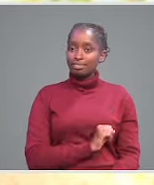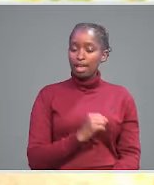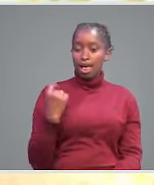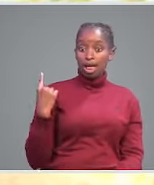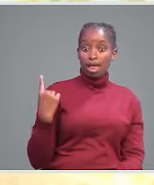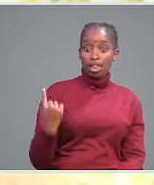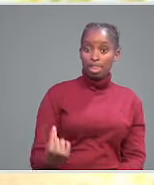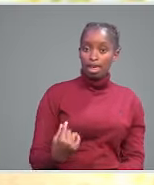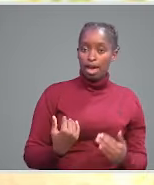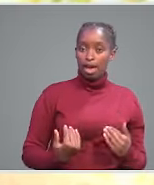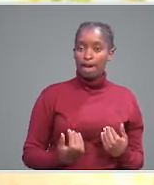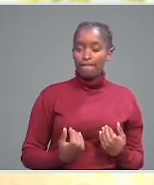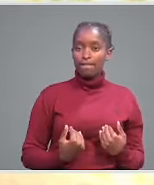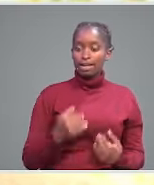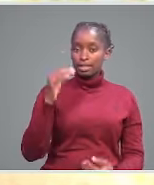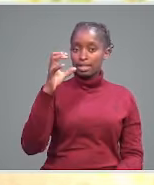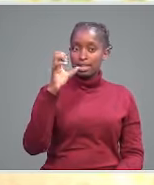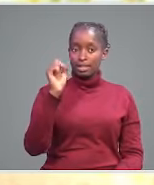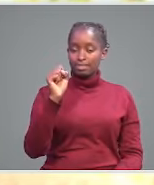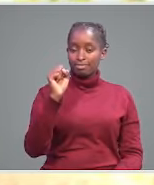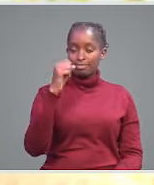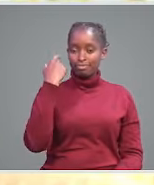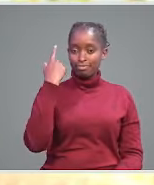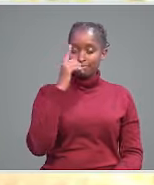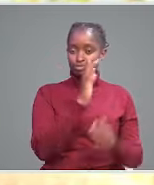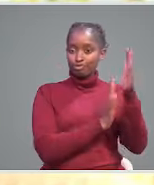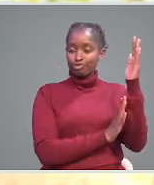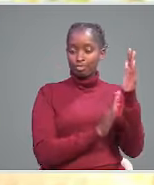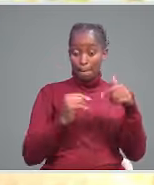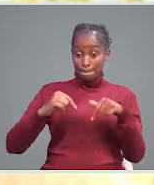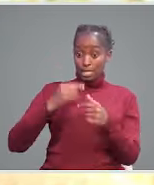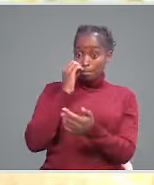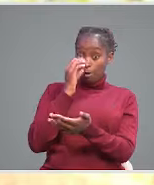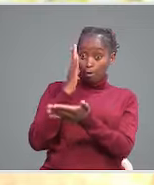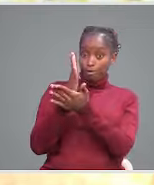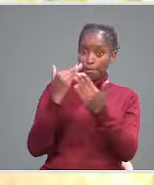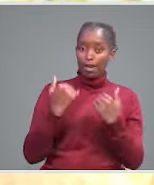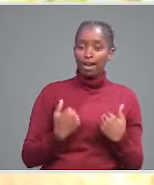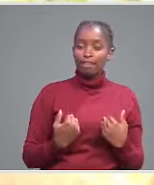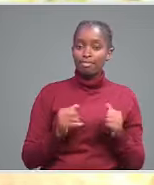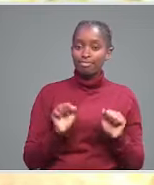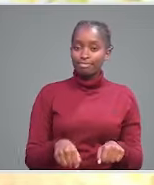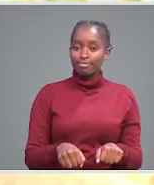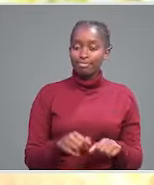recently as cabinet secretary. I can confirm that in all